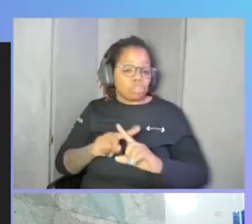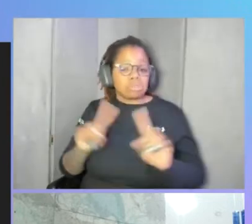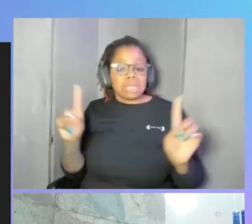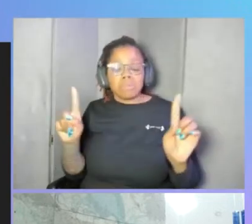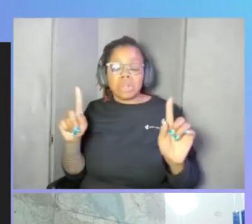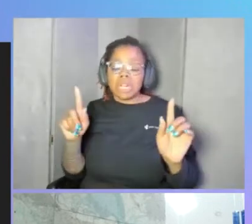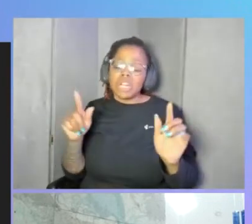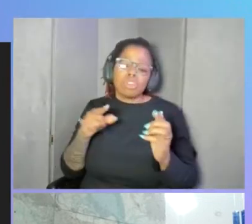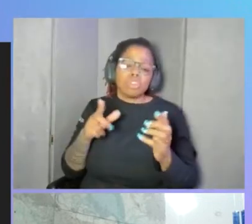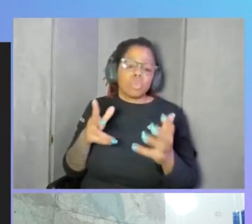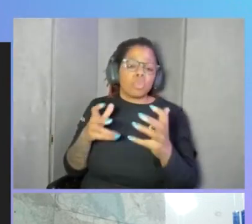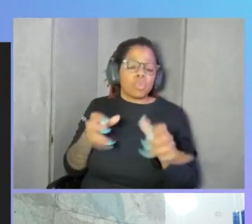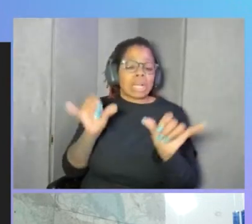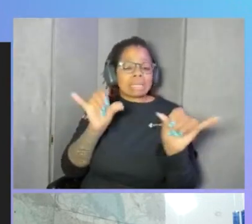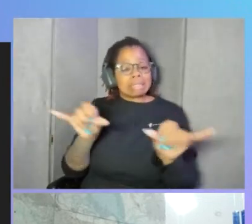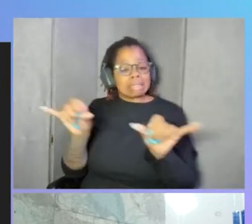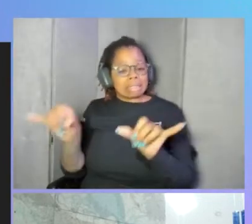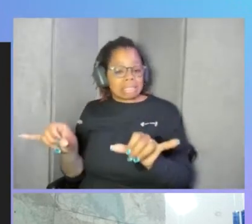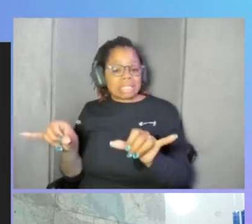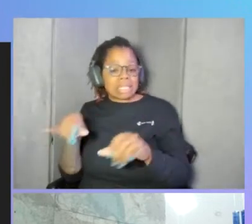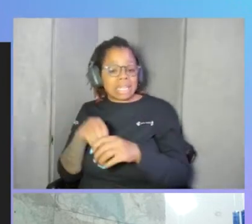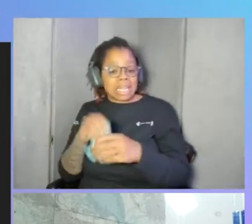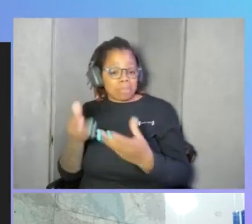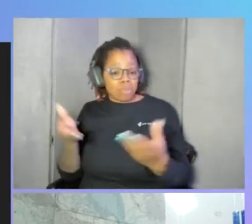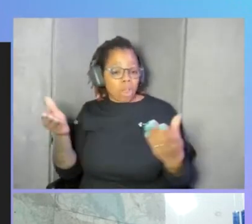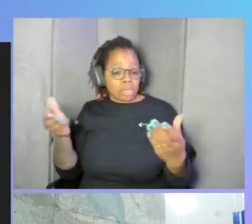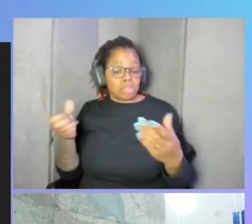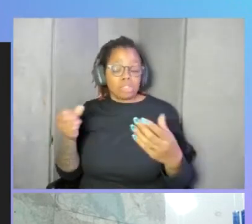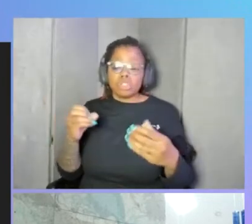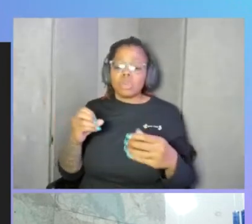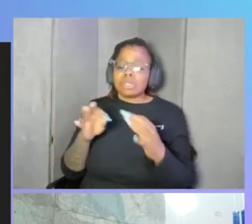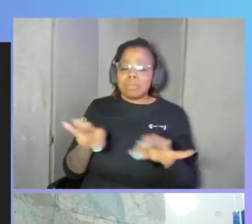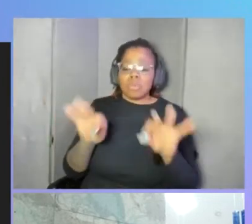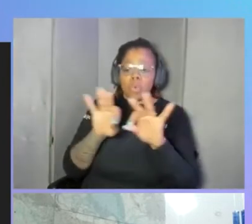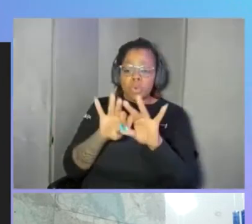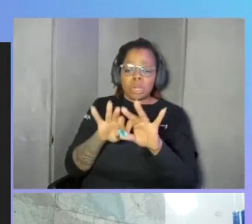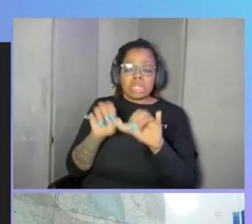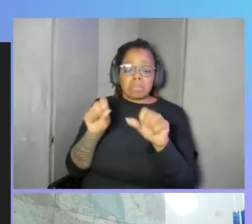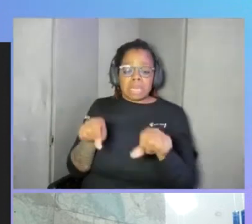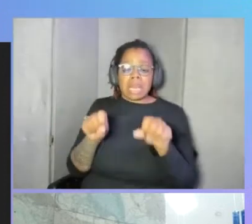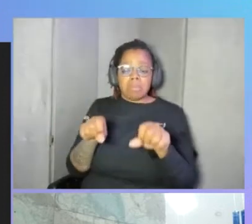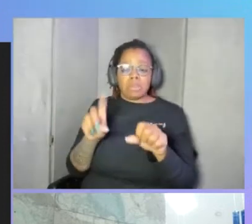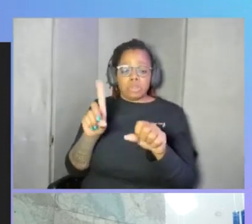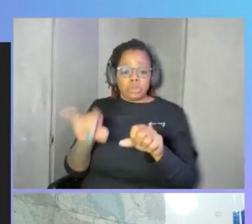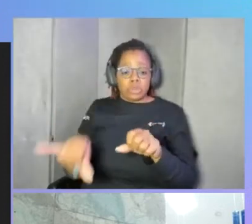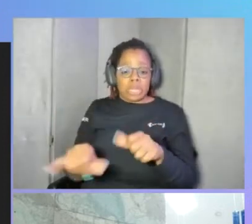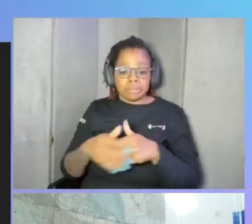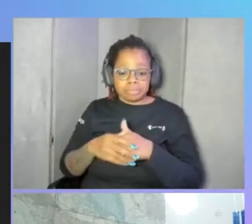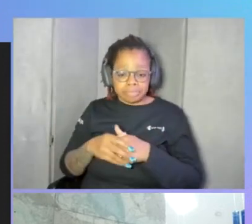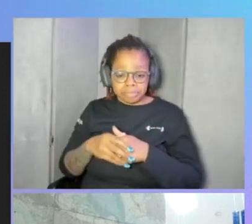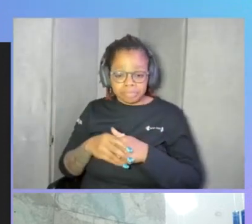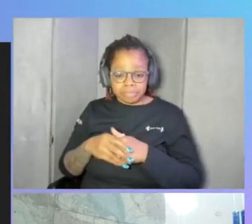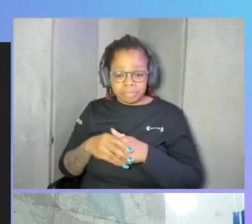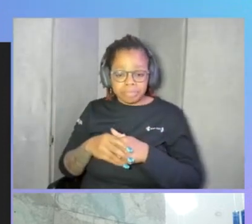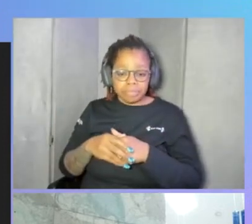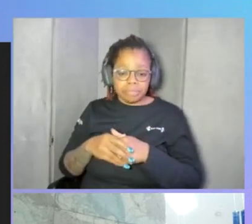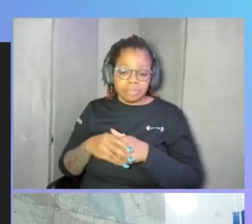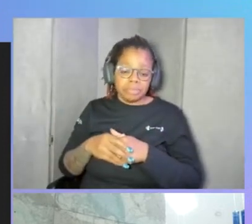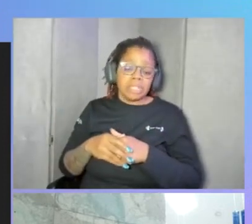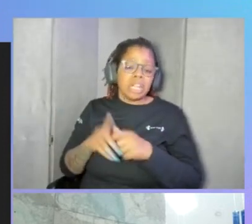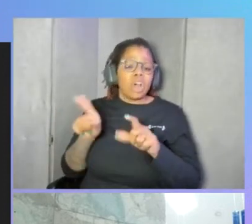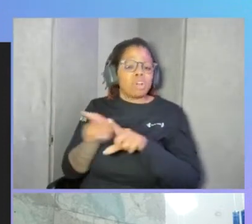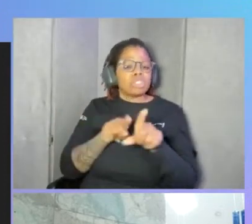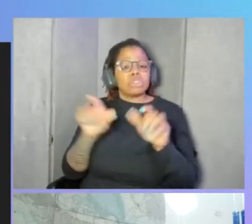You want consistency within a product. So it's important to be able to do that. You can also compare